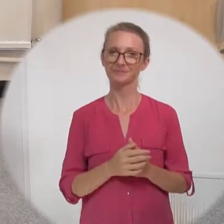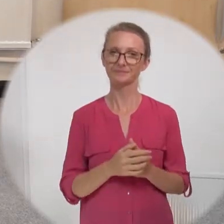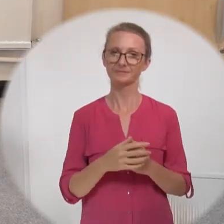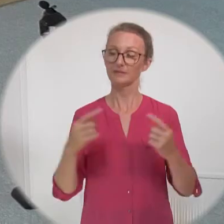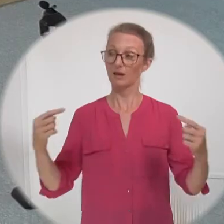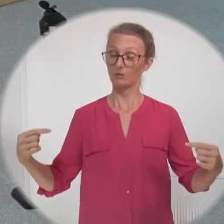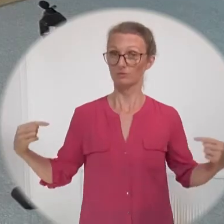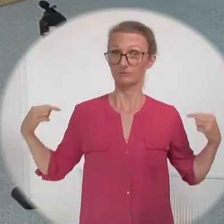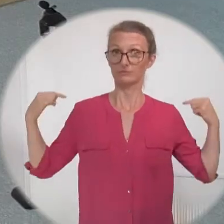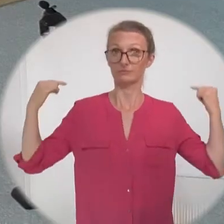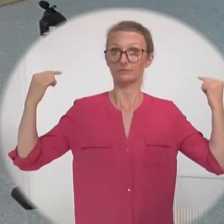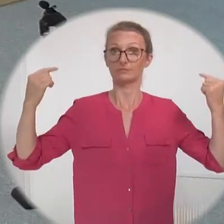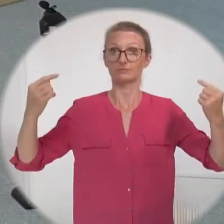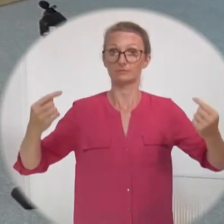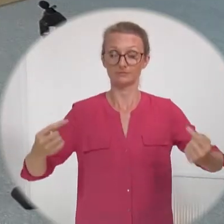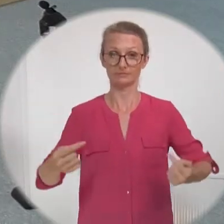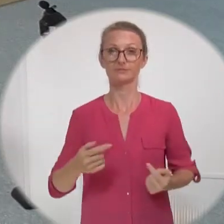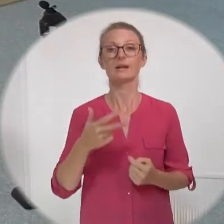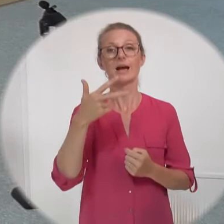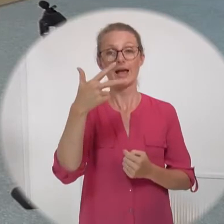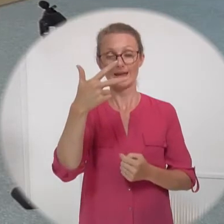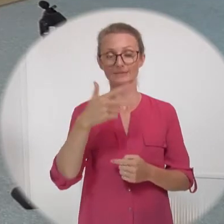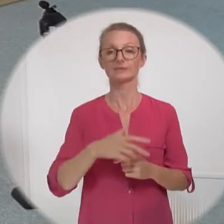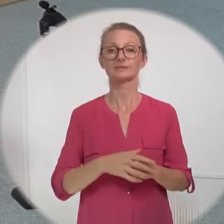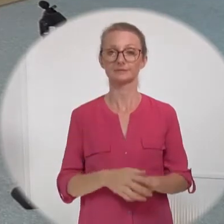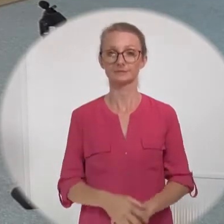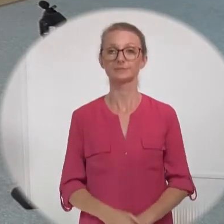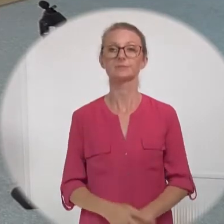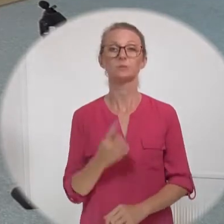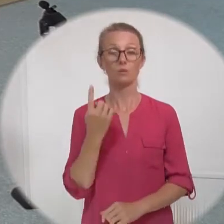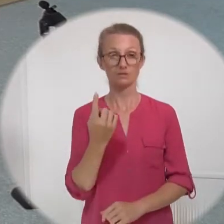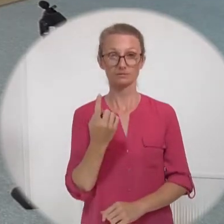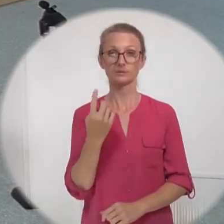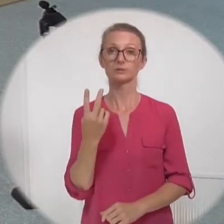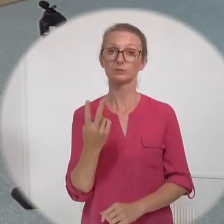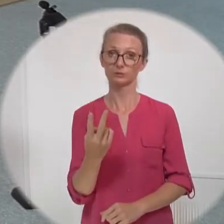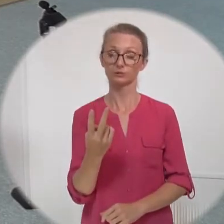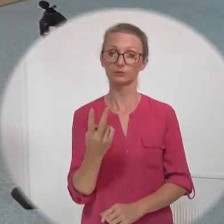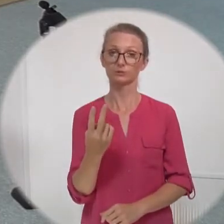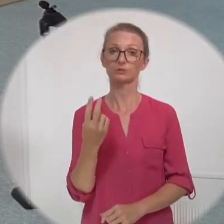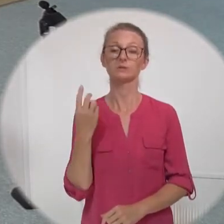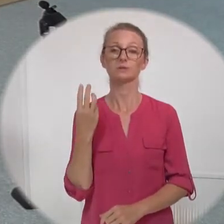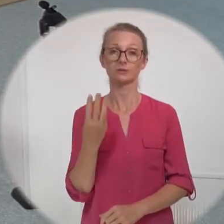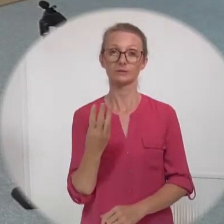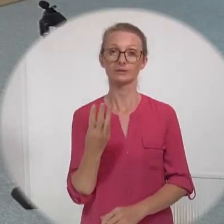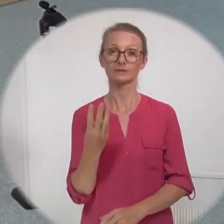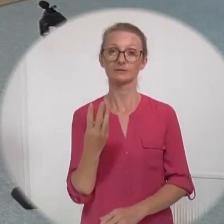other direction 8 times. 1, 2,